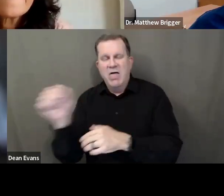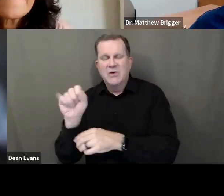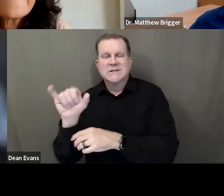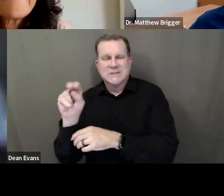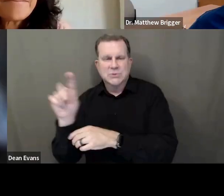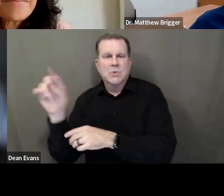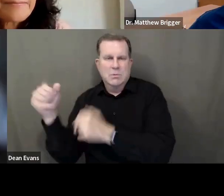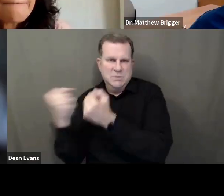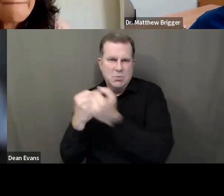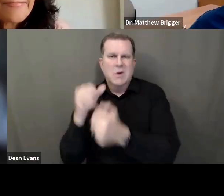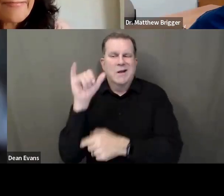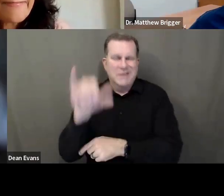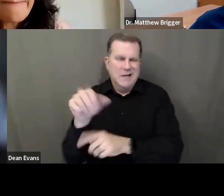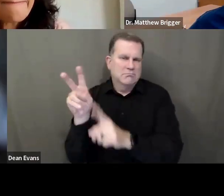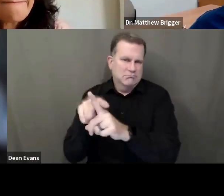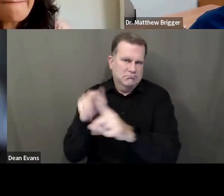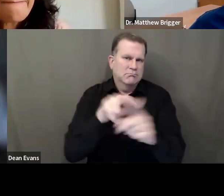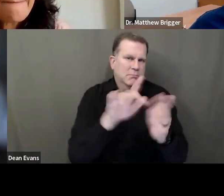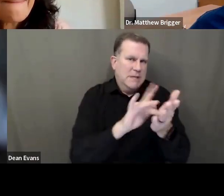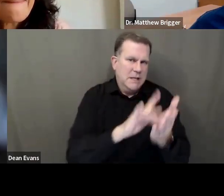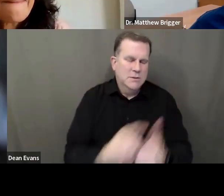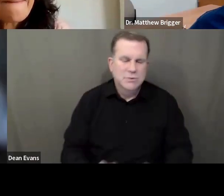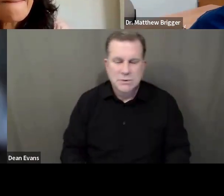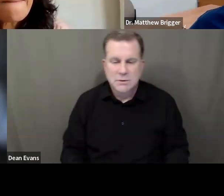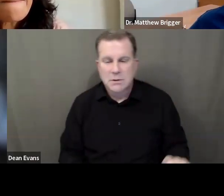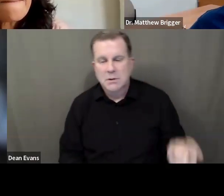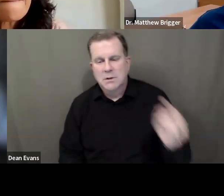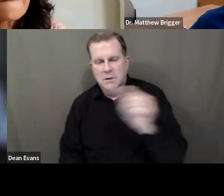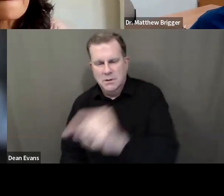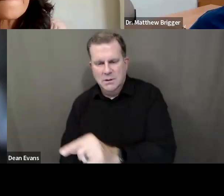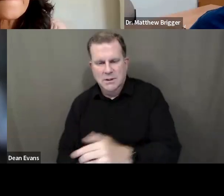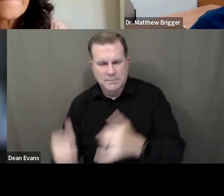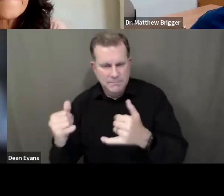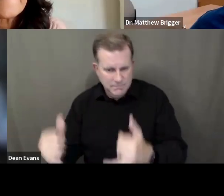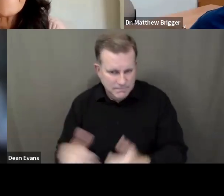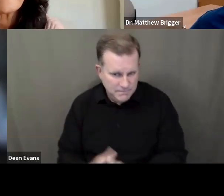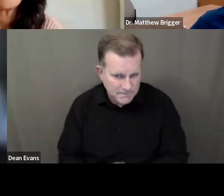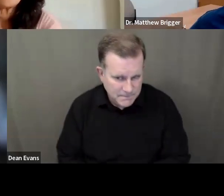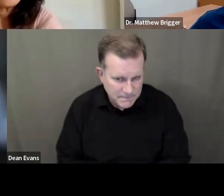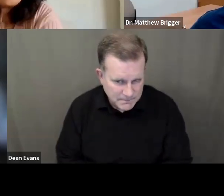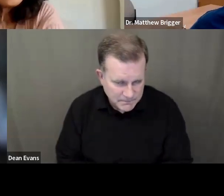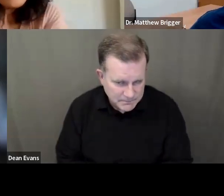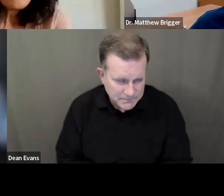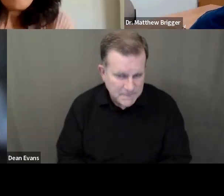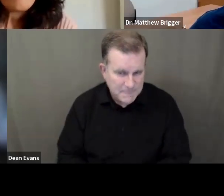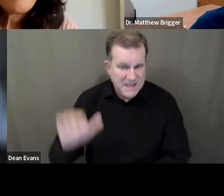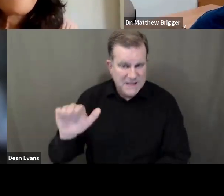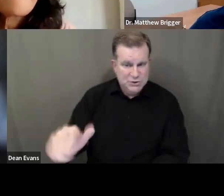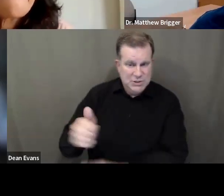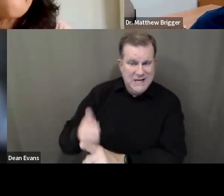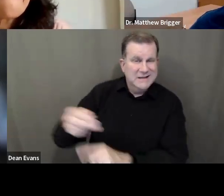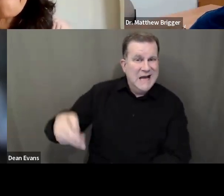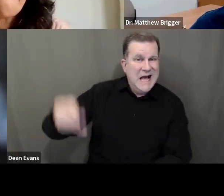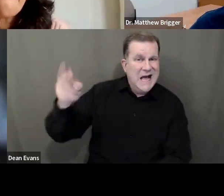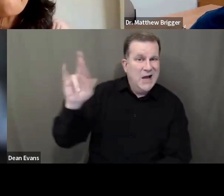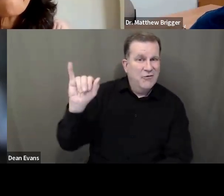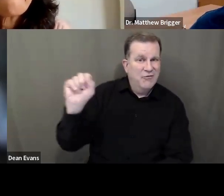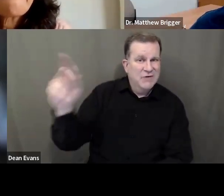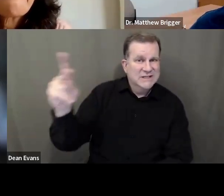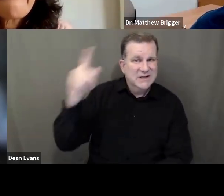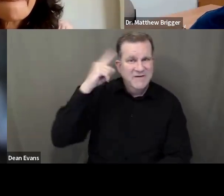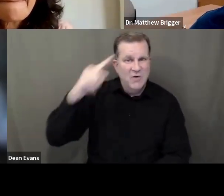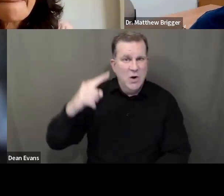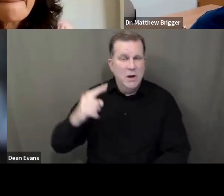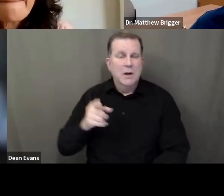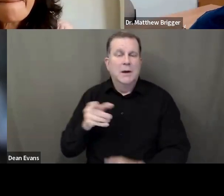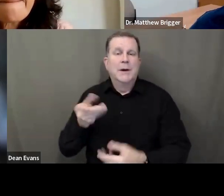All right, perfect. Thank you. Now, can a child who's high risk for aspiration and can't